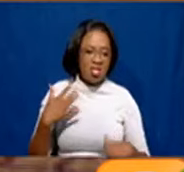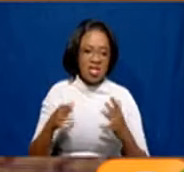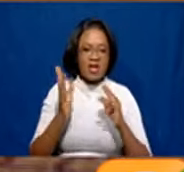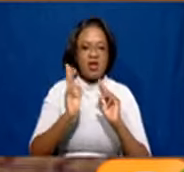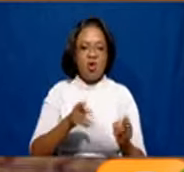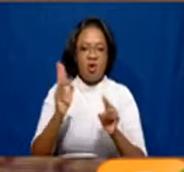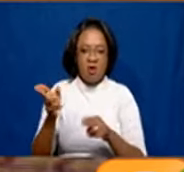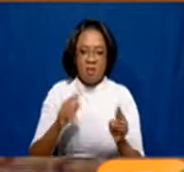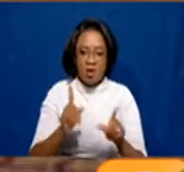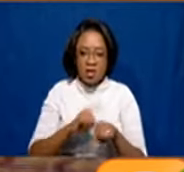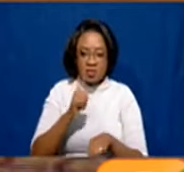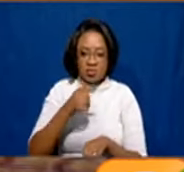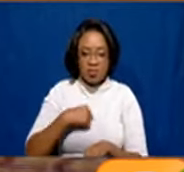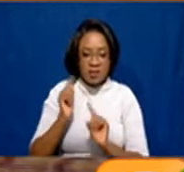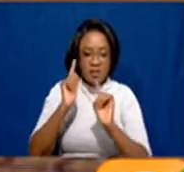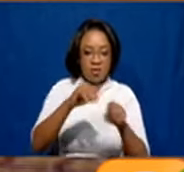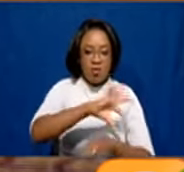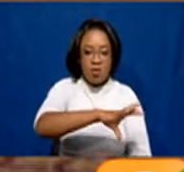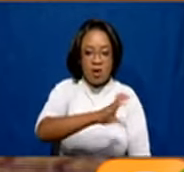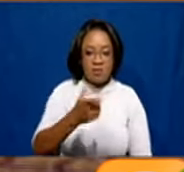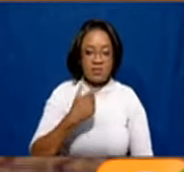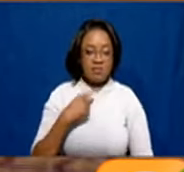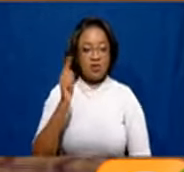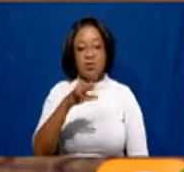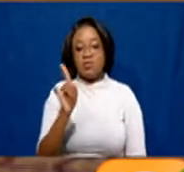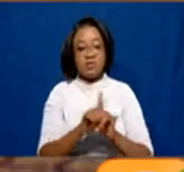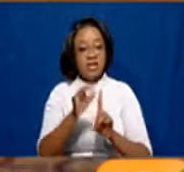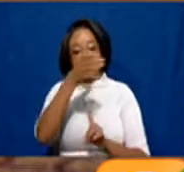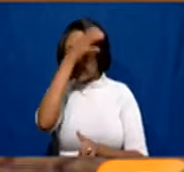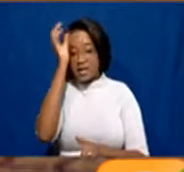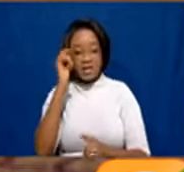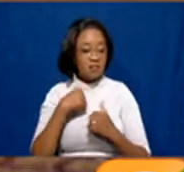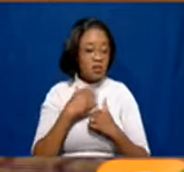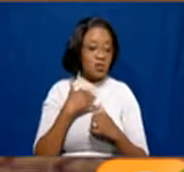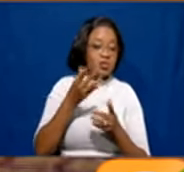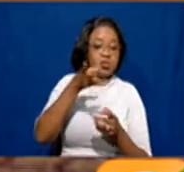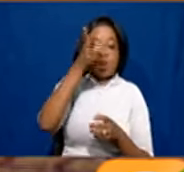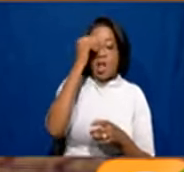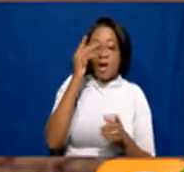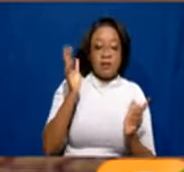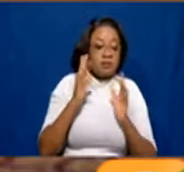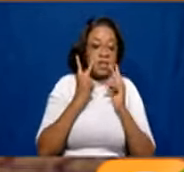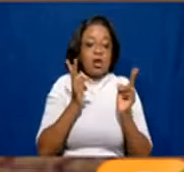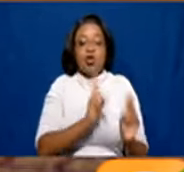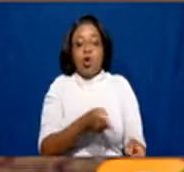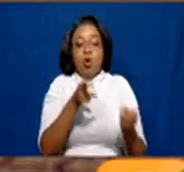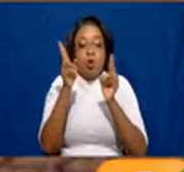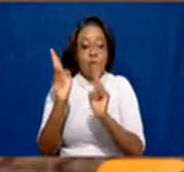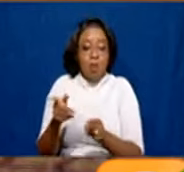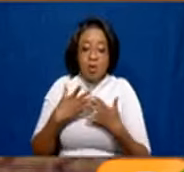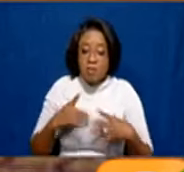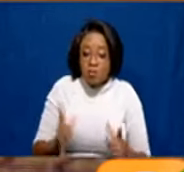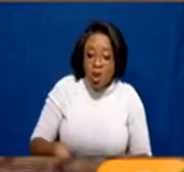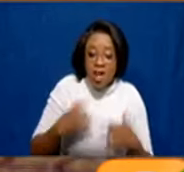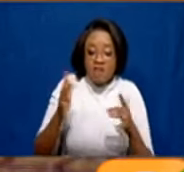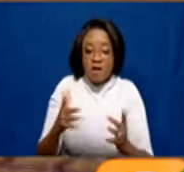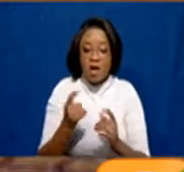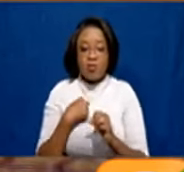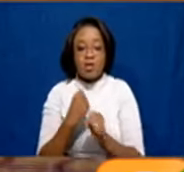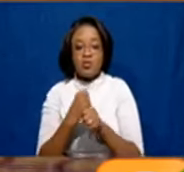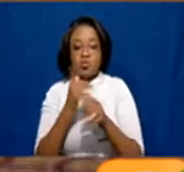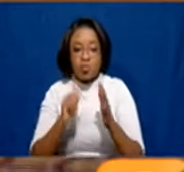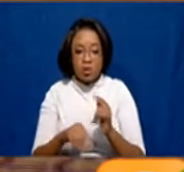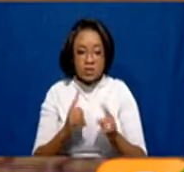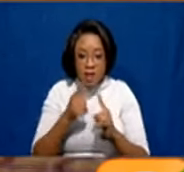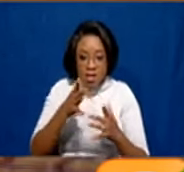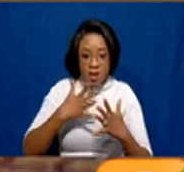along. So even when I was going to the counties, I was really just going as Charlene. I wanted to learn. I wanted to see how people are living, what they are doing. And the reception